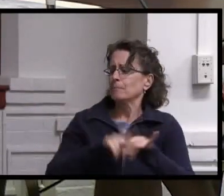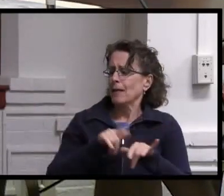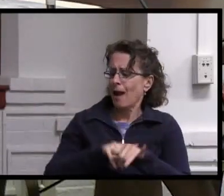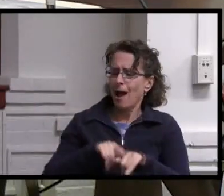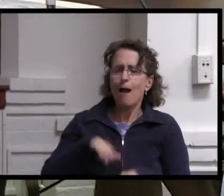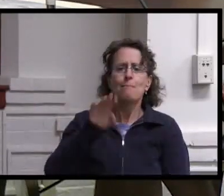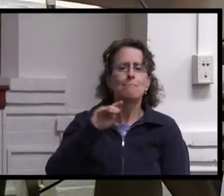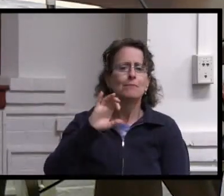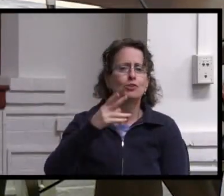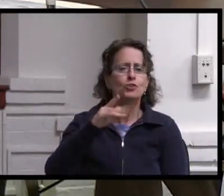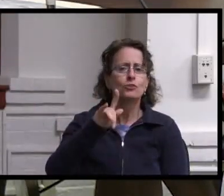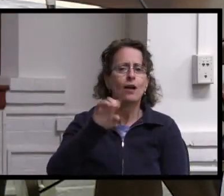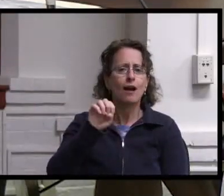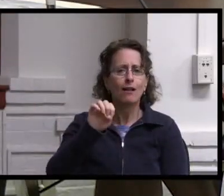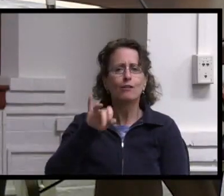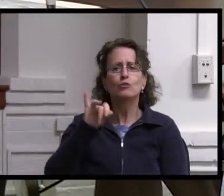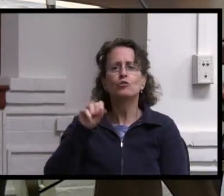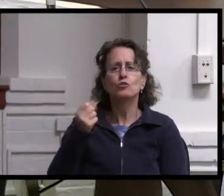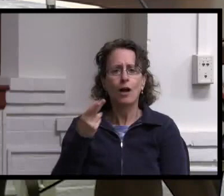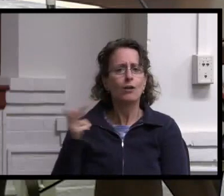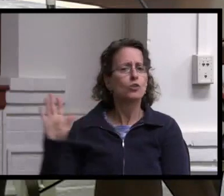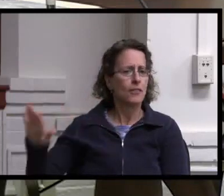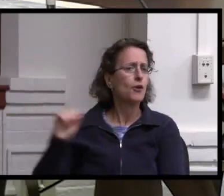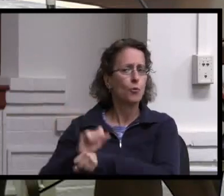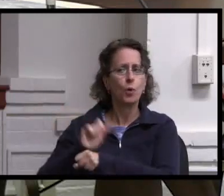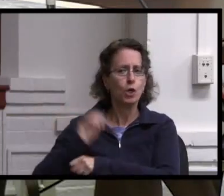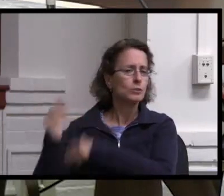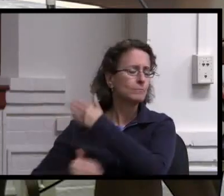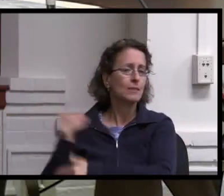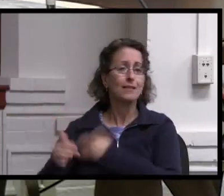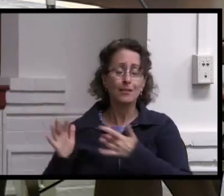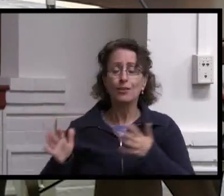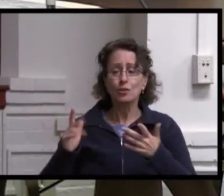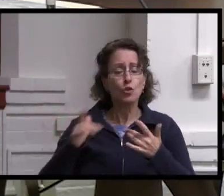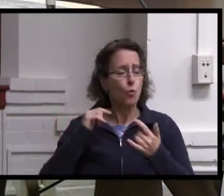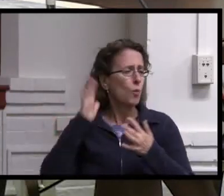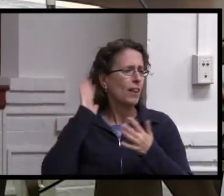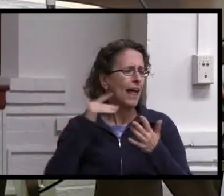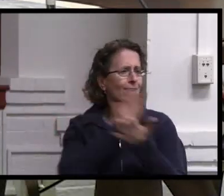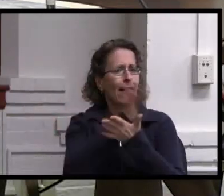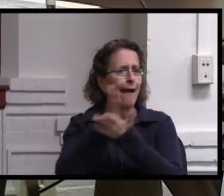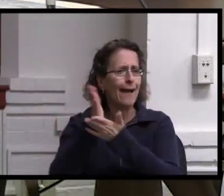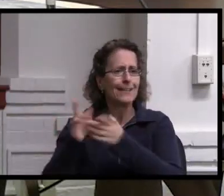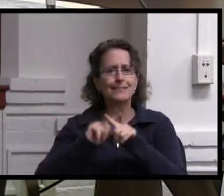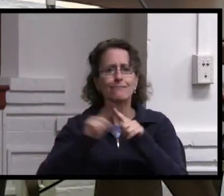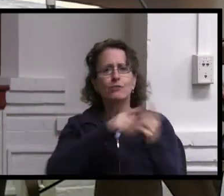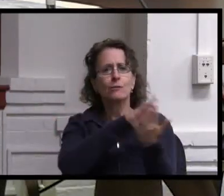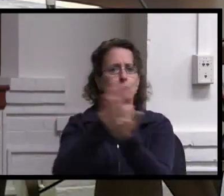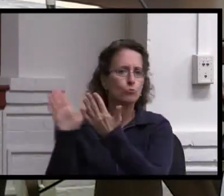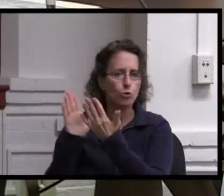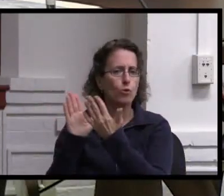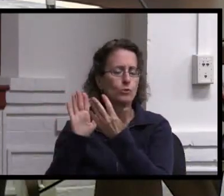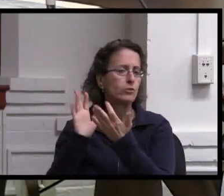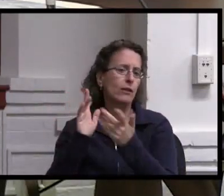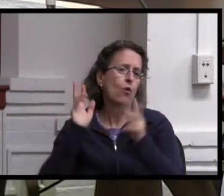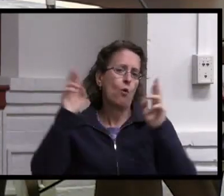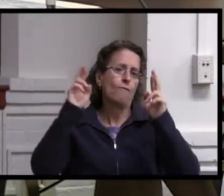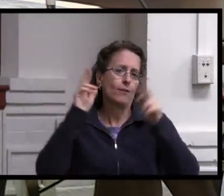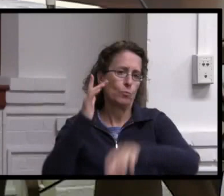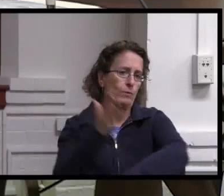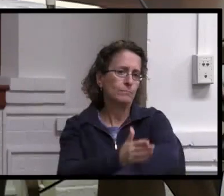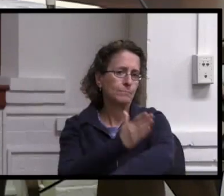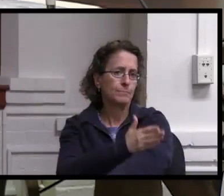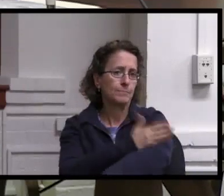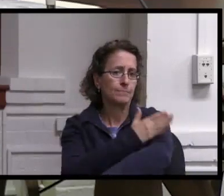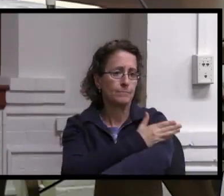it's kind of a multi-pronged tactic here that hopefully we can see some positive results. And